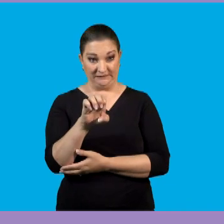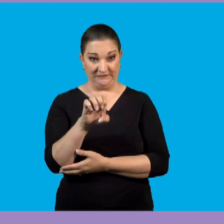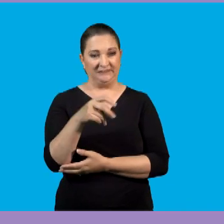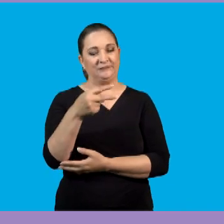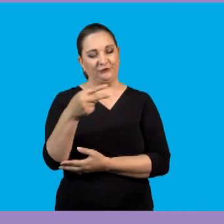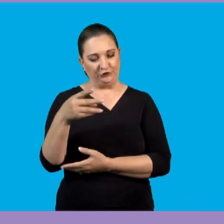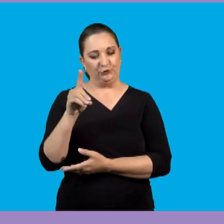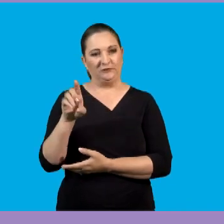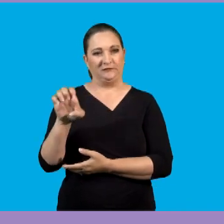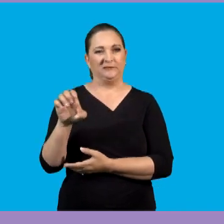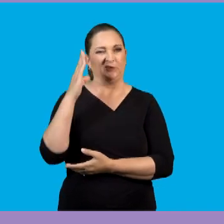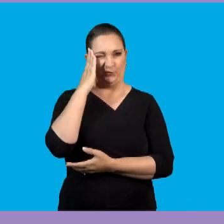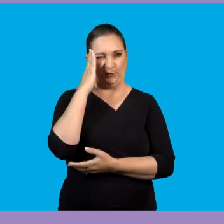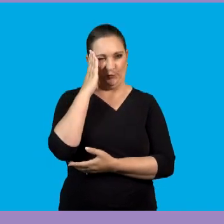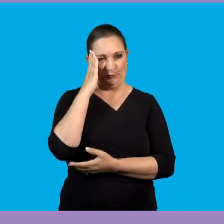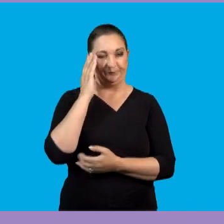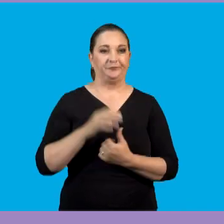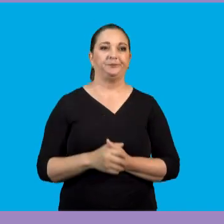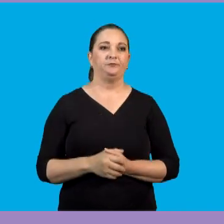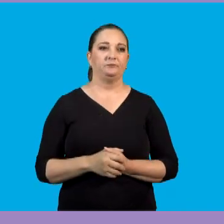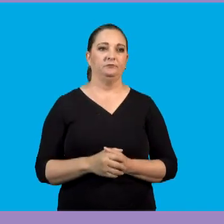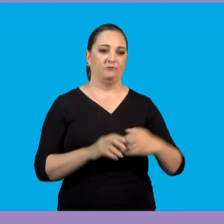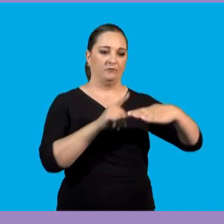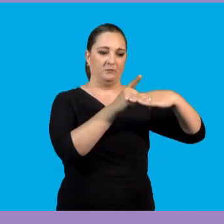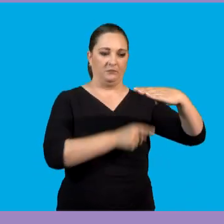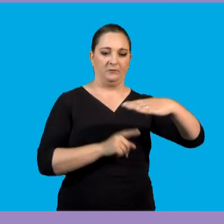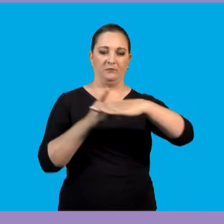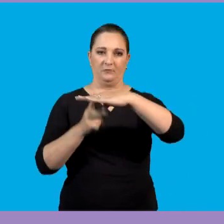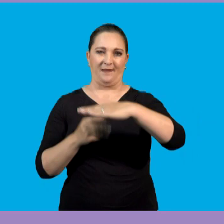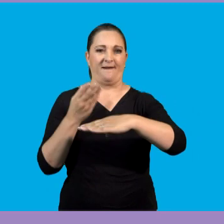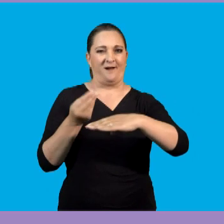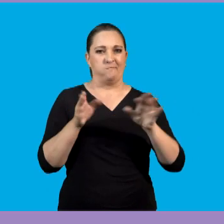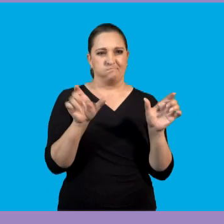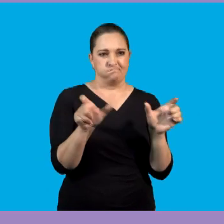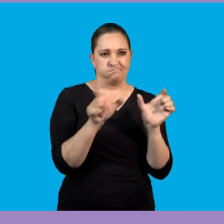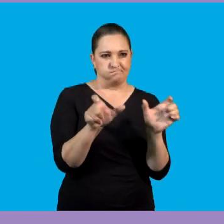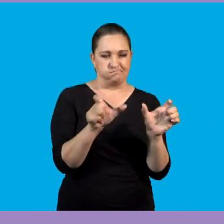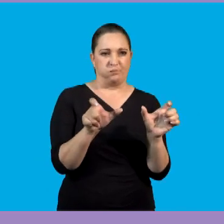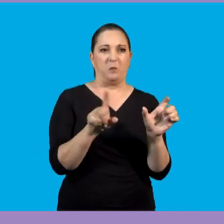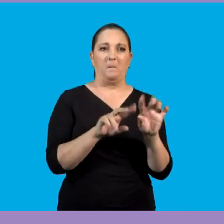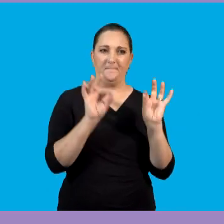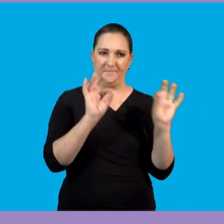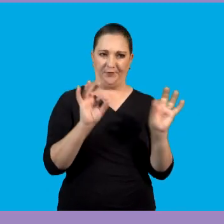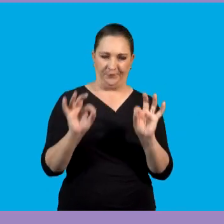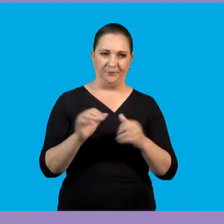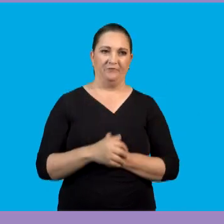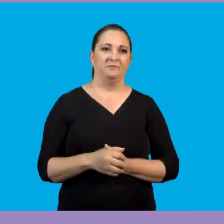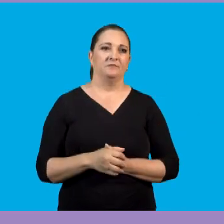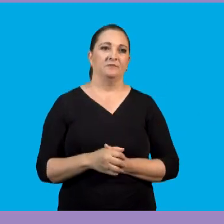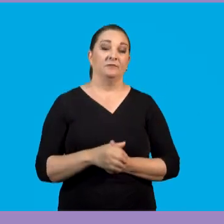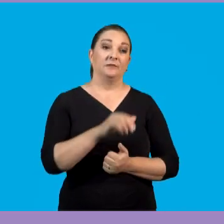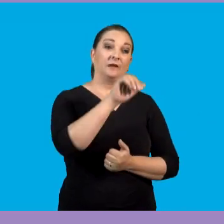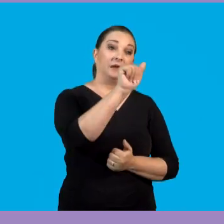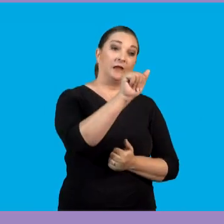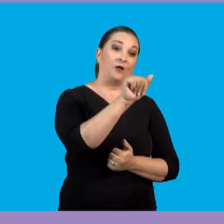So we can see that AE is equals to DE. We also have E1 equals